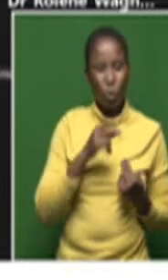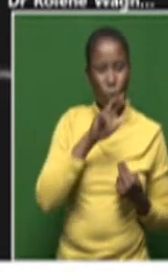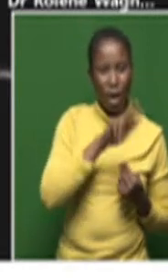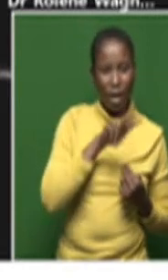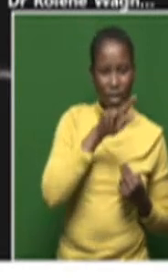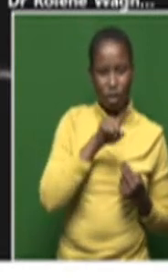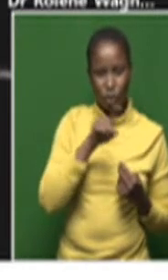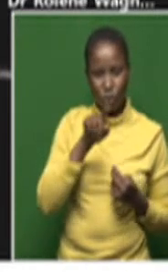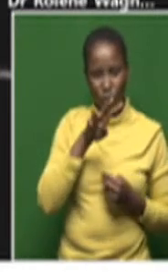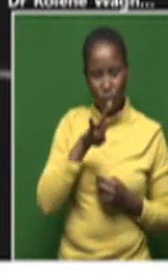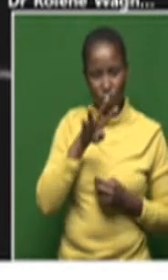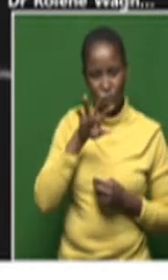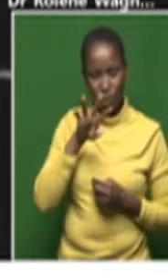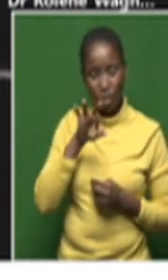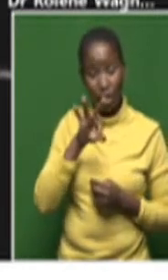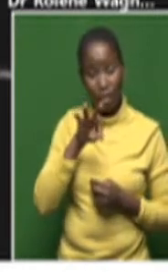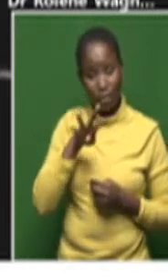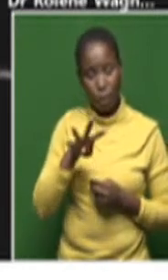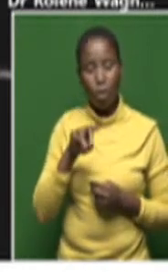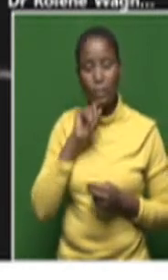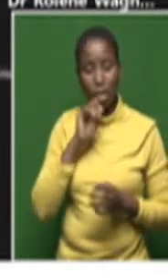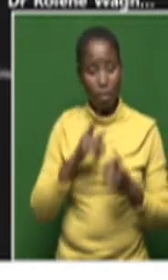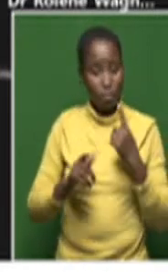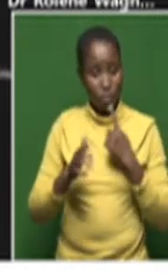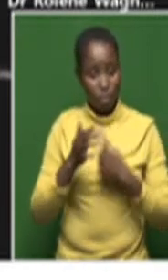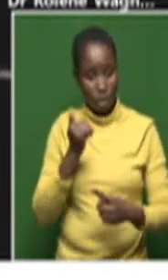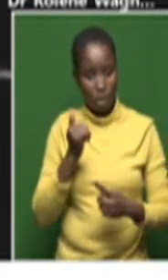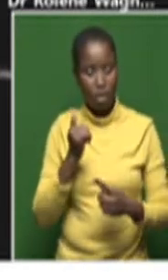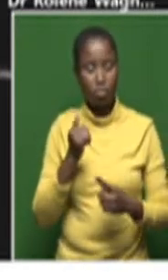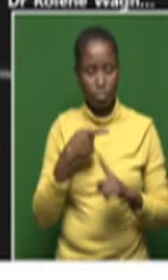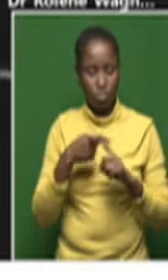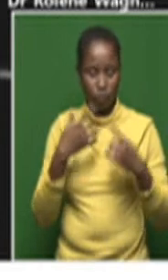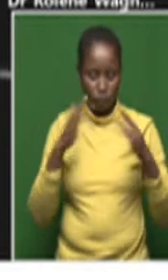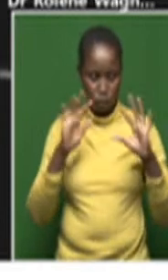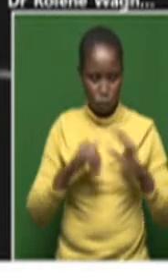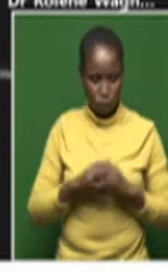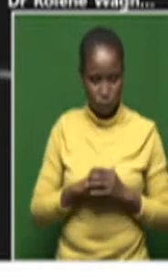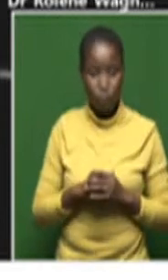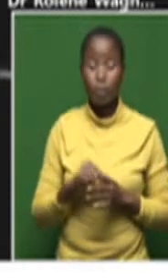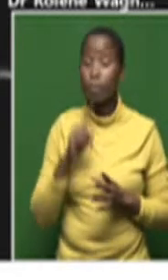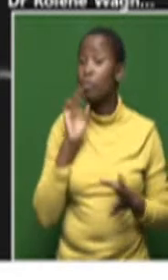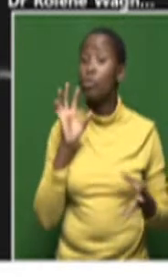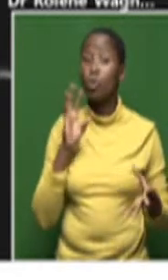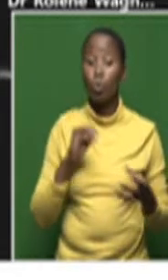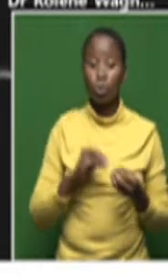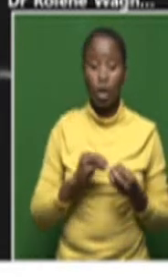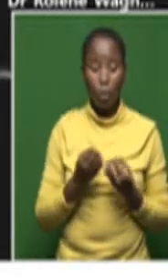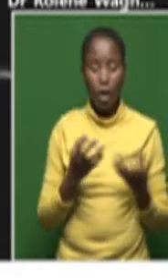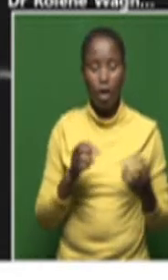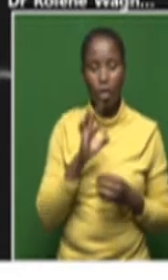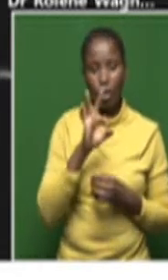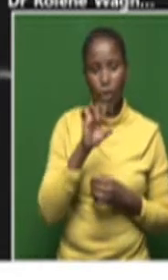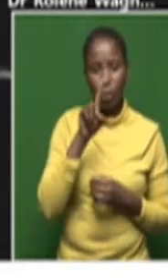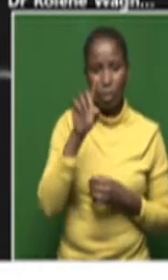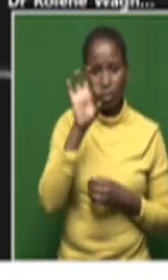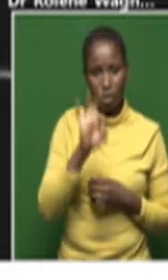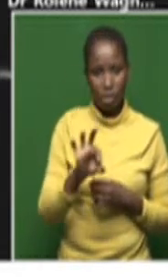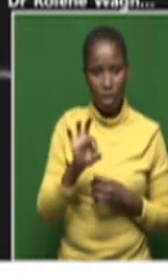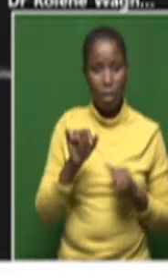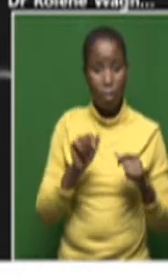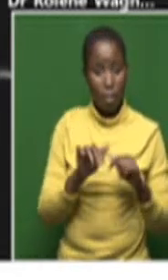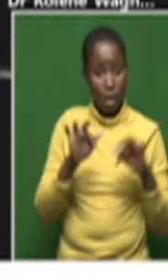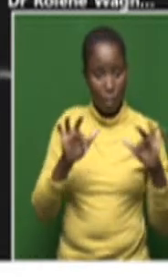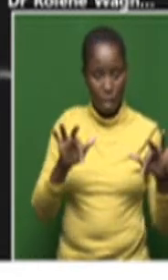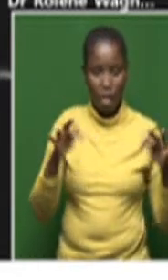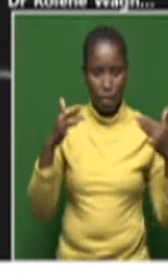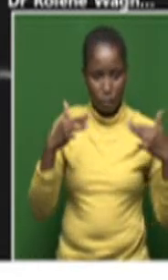but already 7% of our target market has been reached. So that gives us an average of 31% of our eligible persons